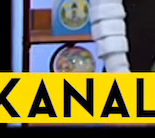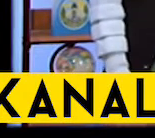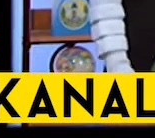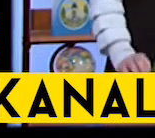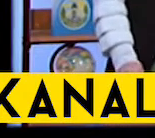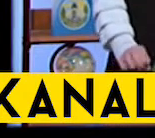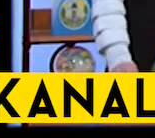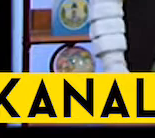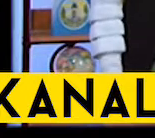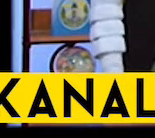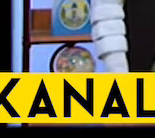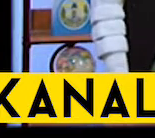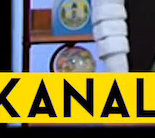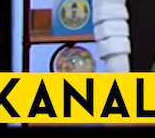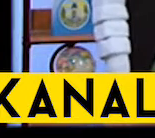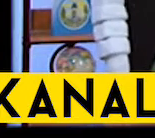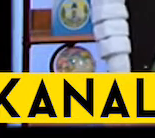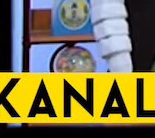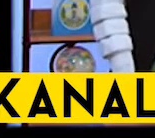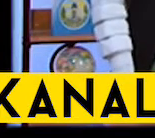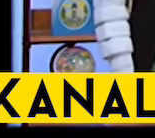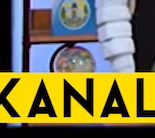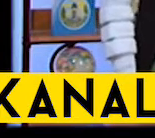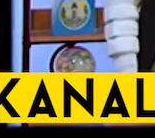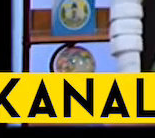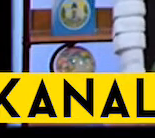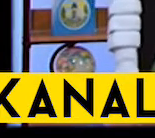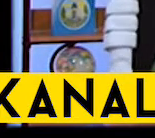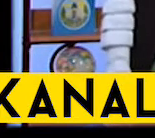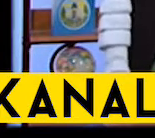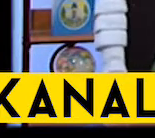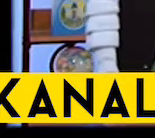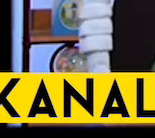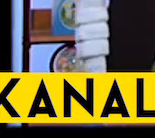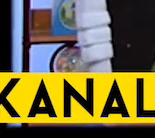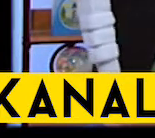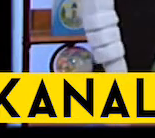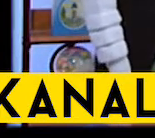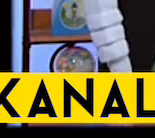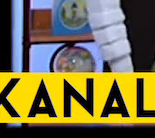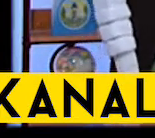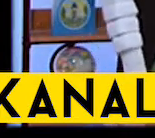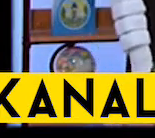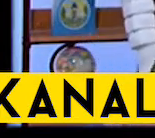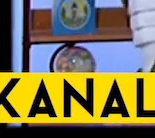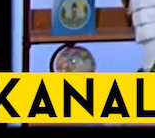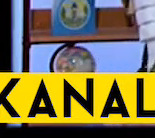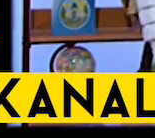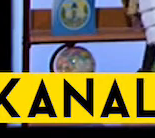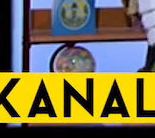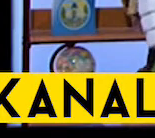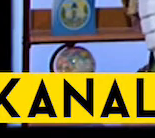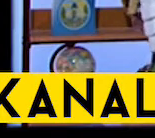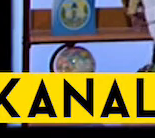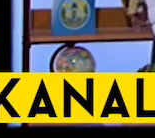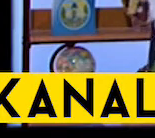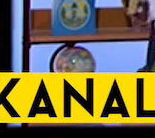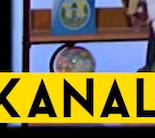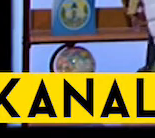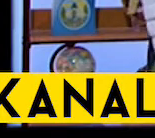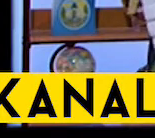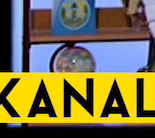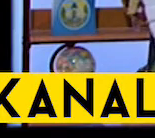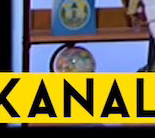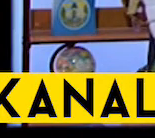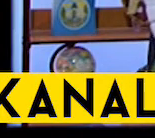talked about each type of adverbs, and now I'm going to show you one diagram of this grammar